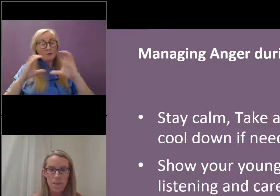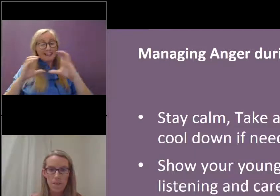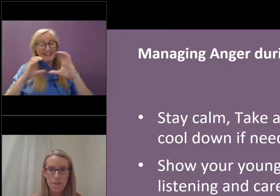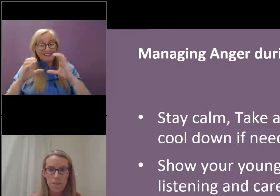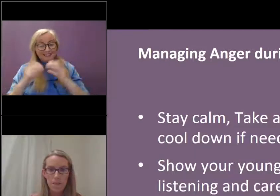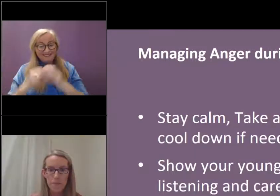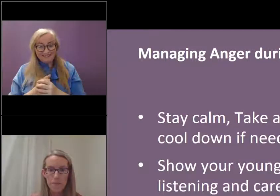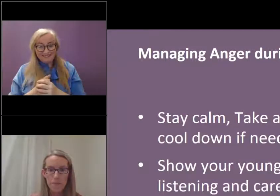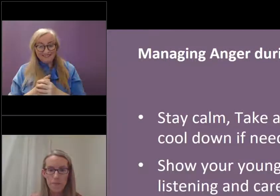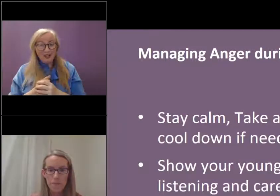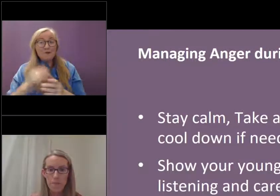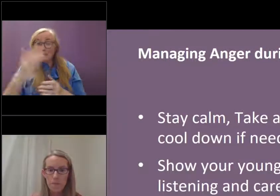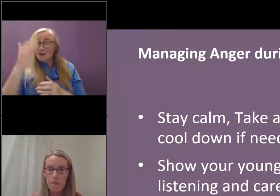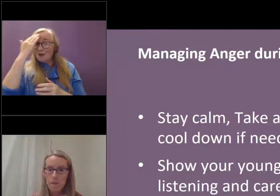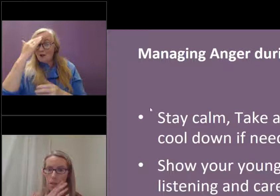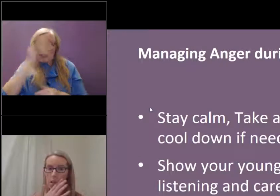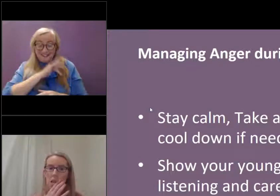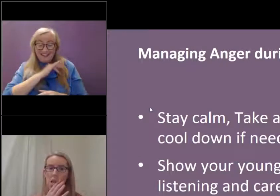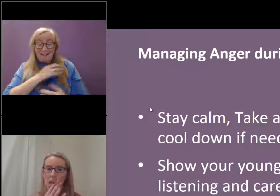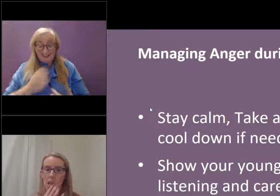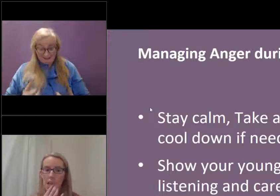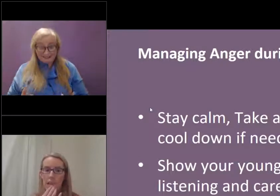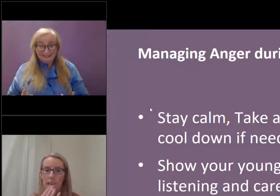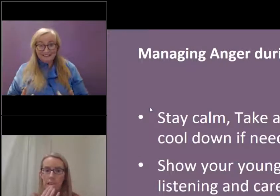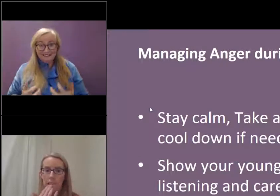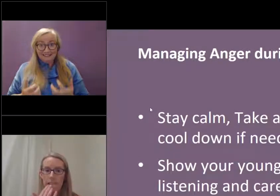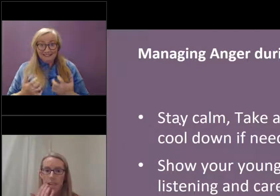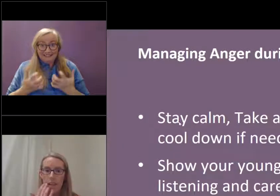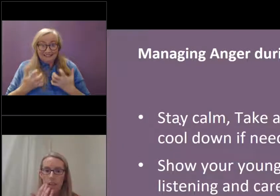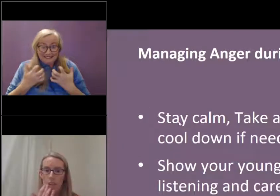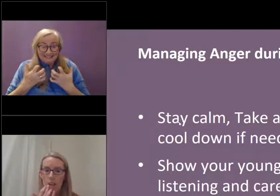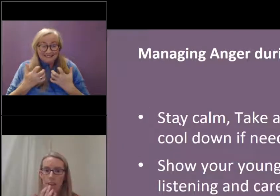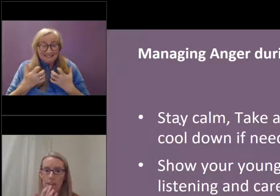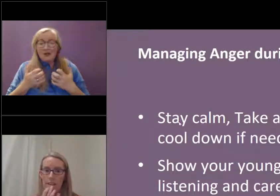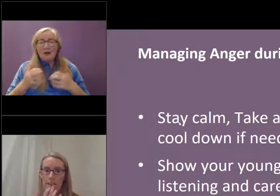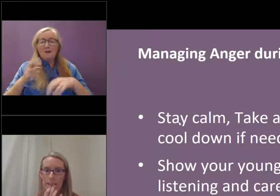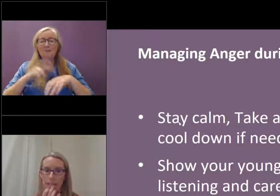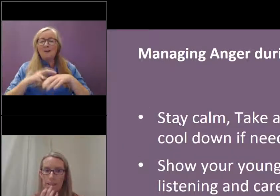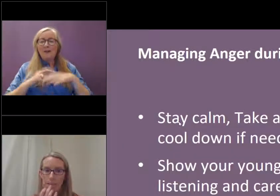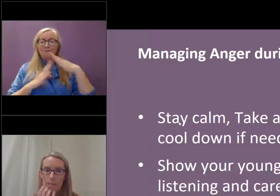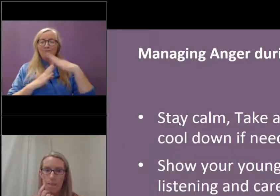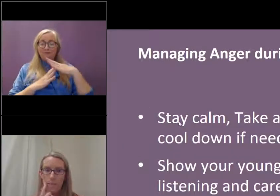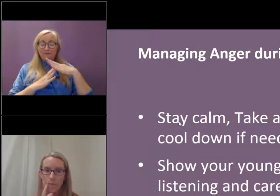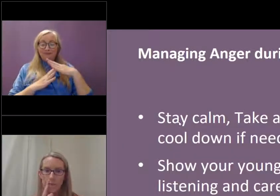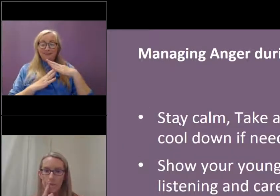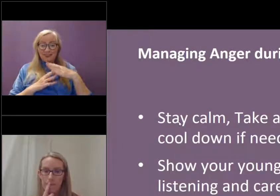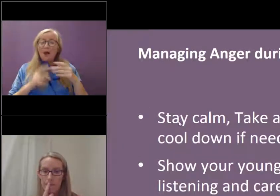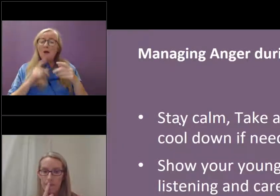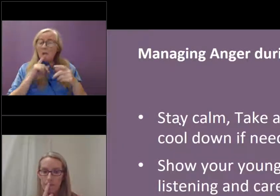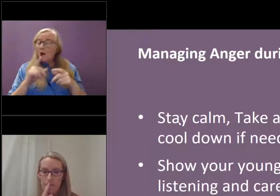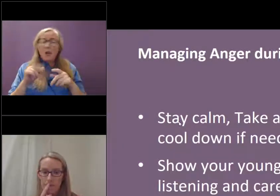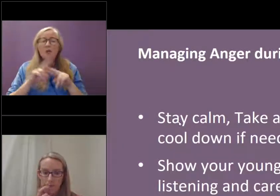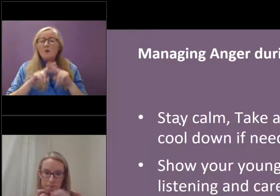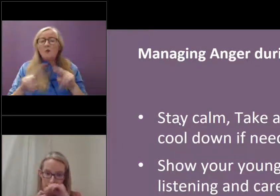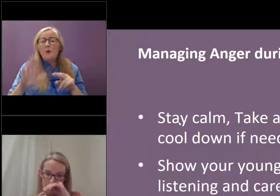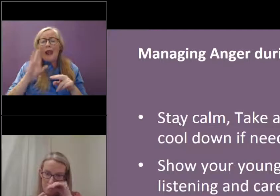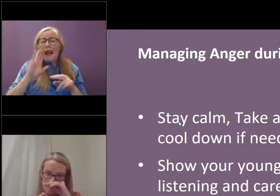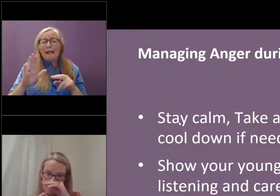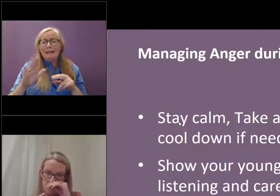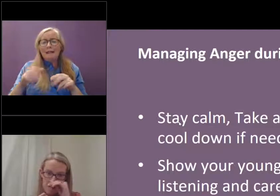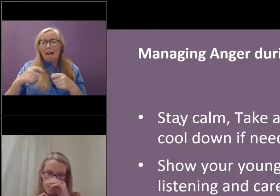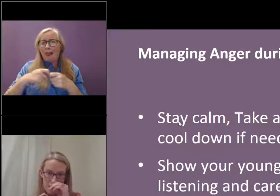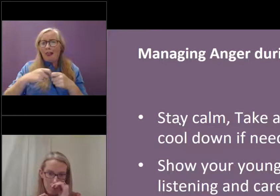the adrenaline out of it as well. Just take that little break. Then always return to it. Don't leave it open. It's important